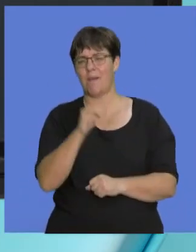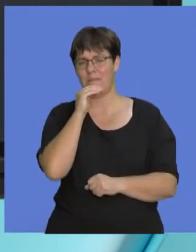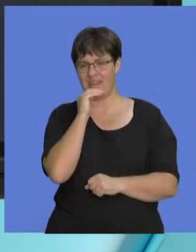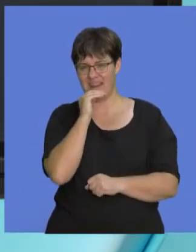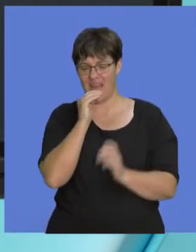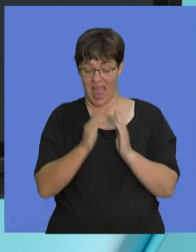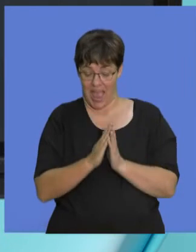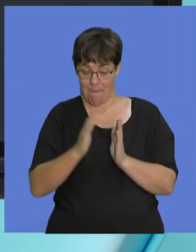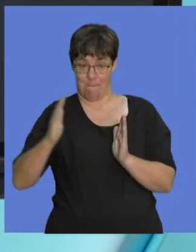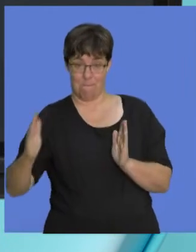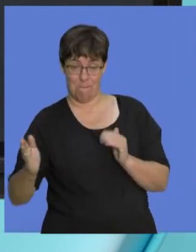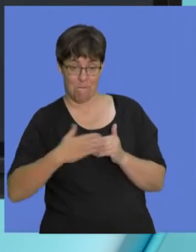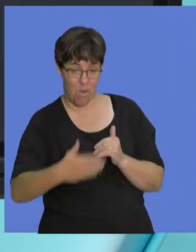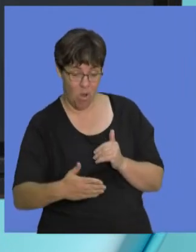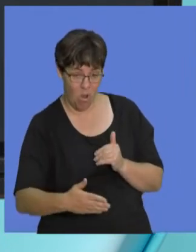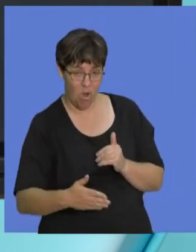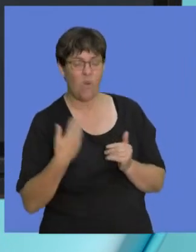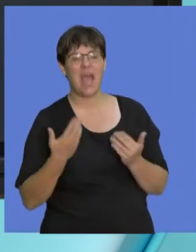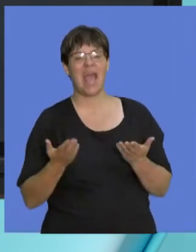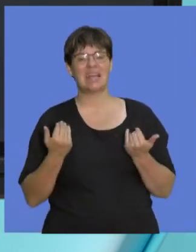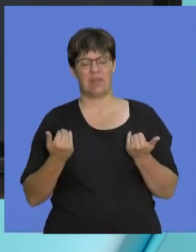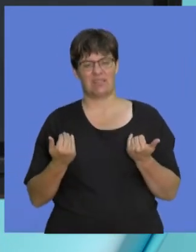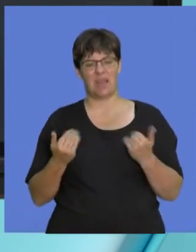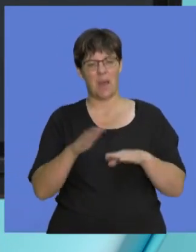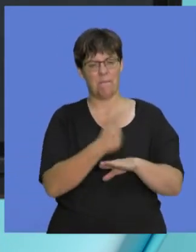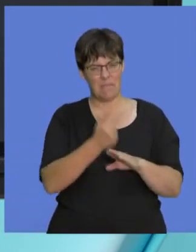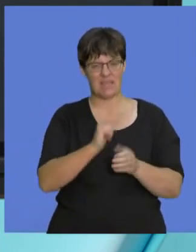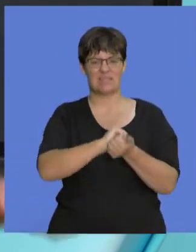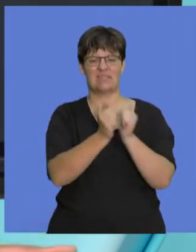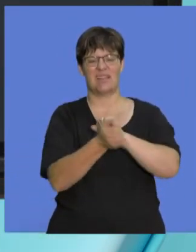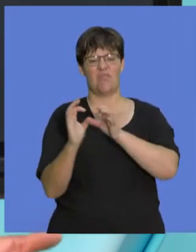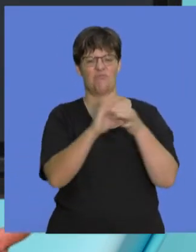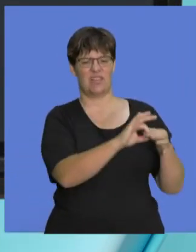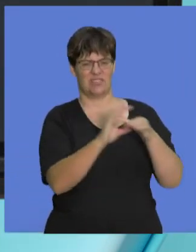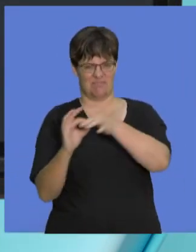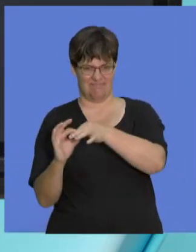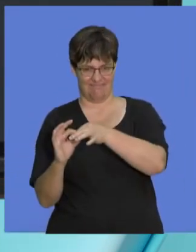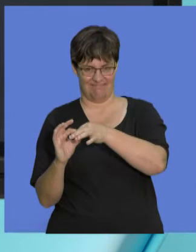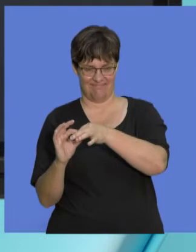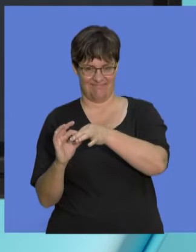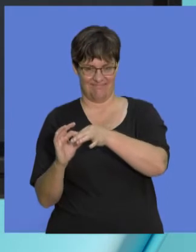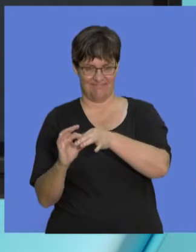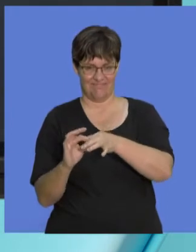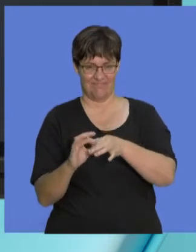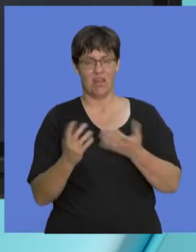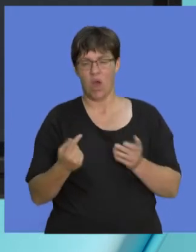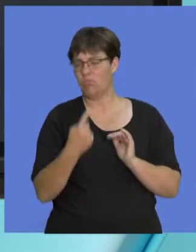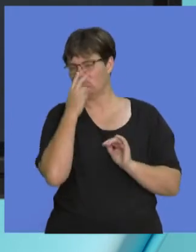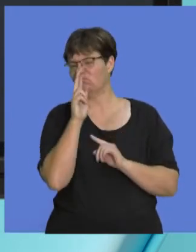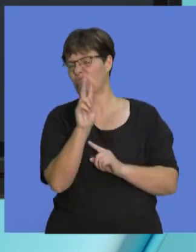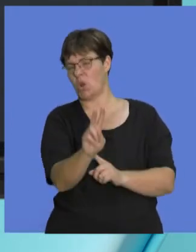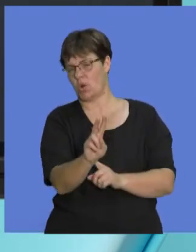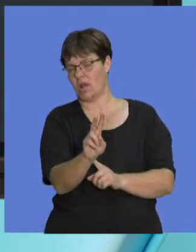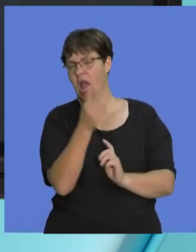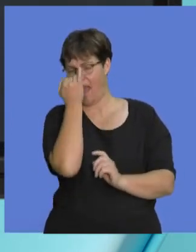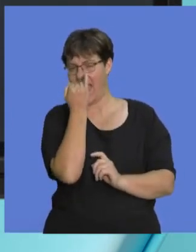then definitely if we increase, we expect it based on the mathematical relationship. But before we do that, let's look at a